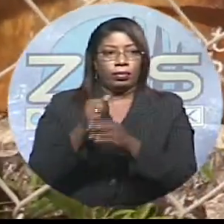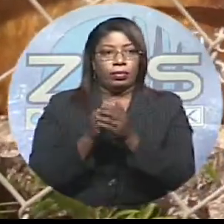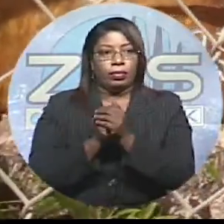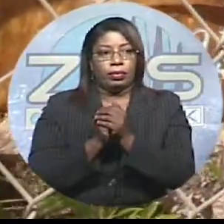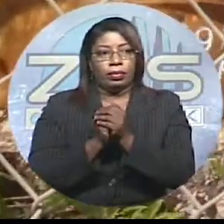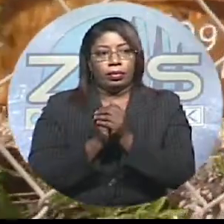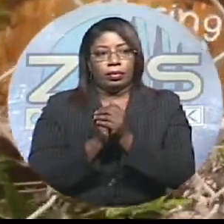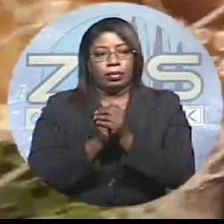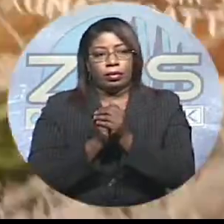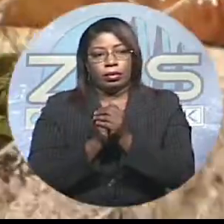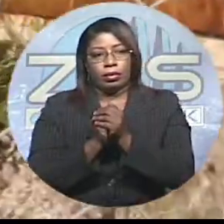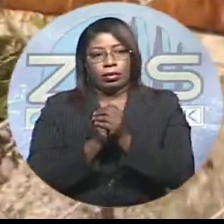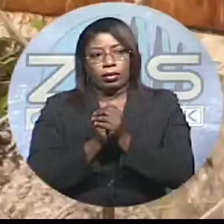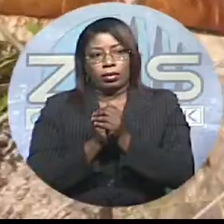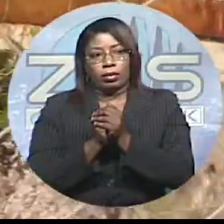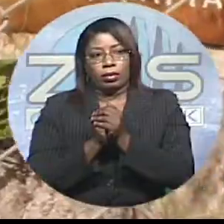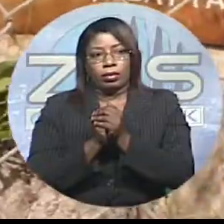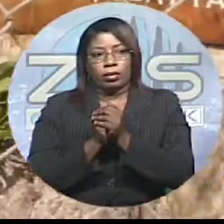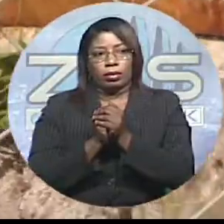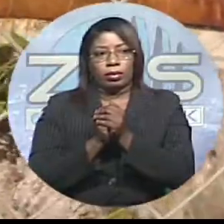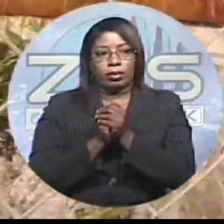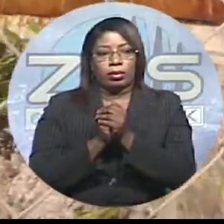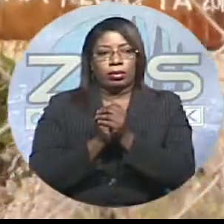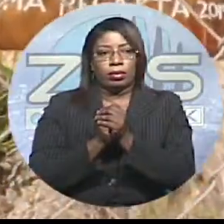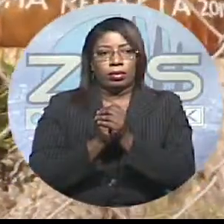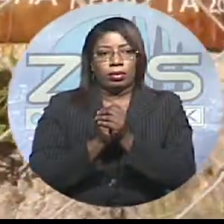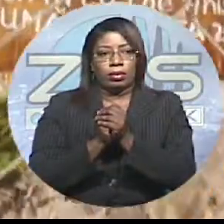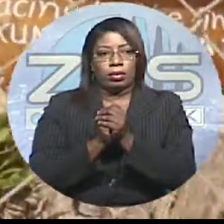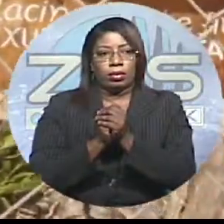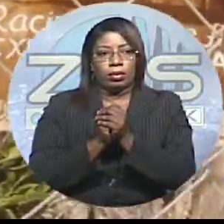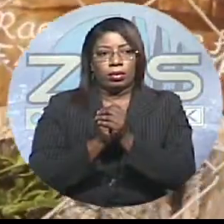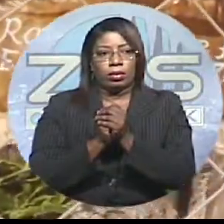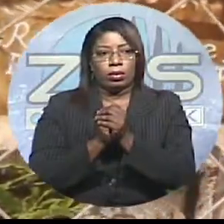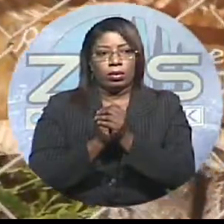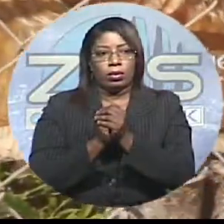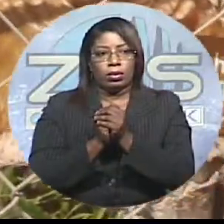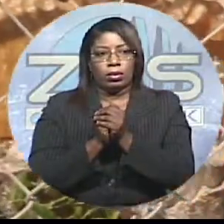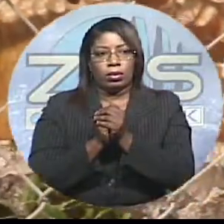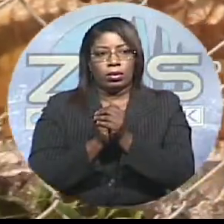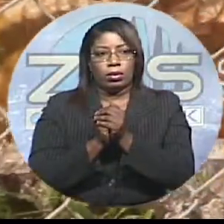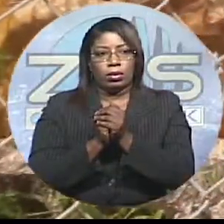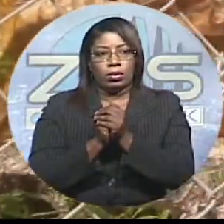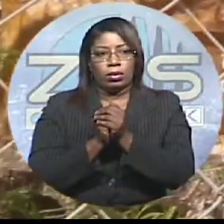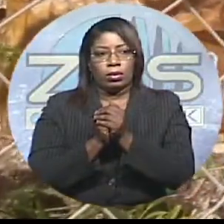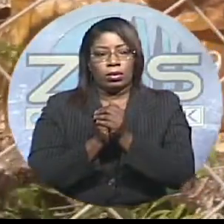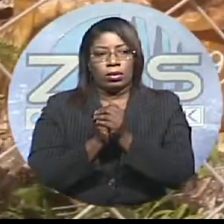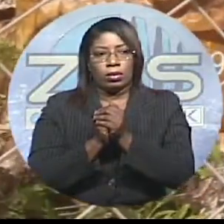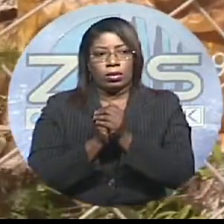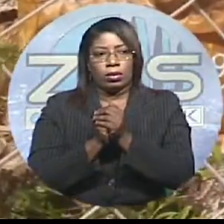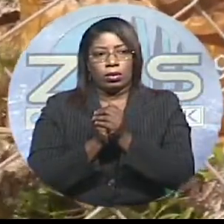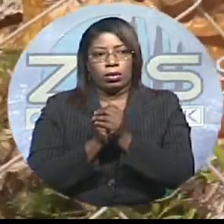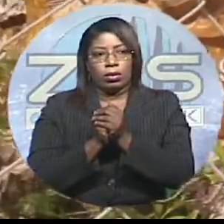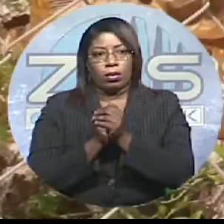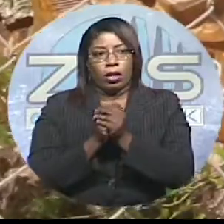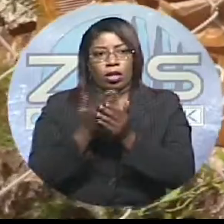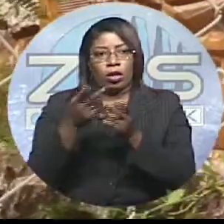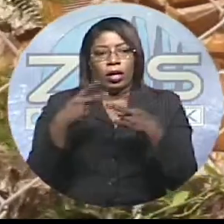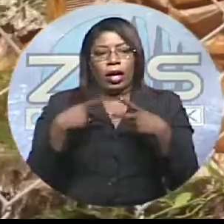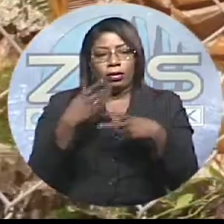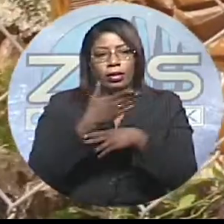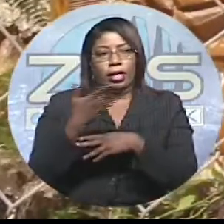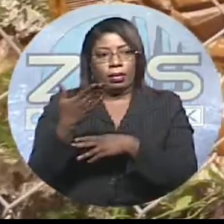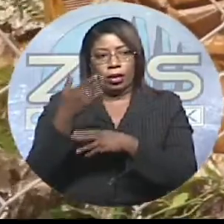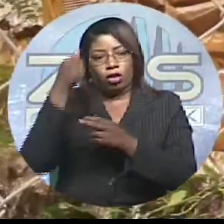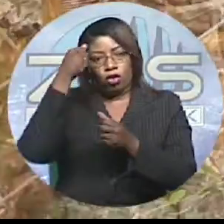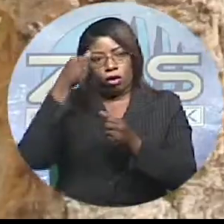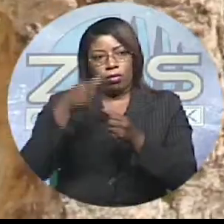sun rays in the back there. But, you can still hold on to your memories. You don't actually have the tree itself. No. You have something to hold on to. We've got